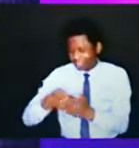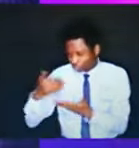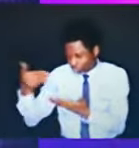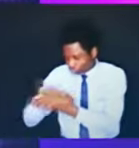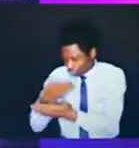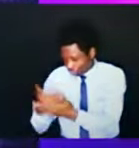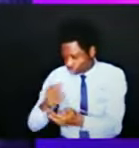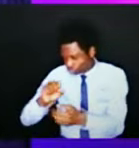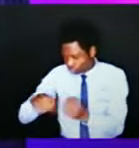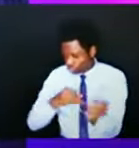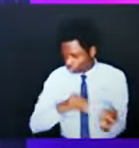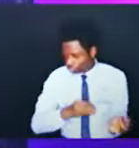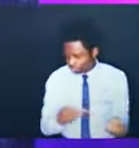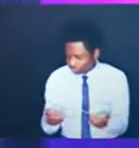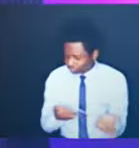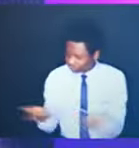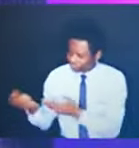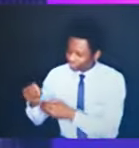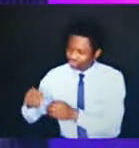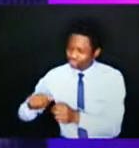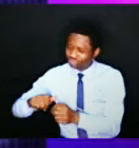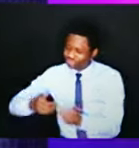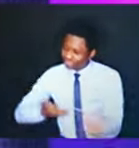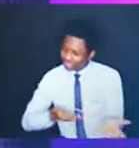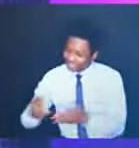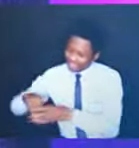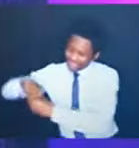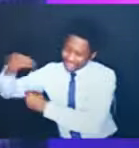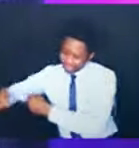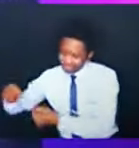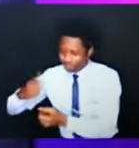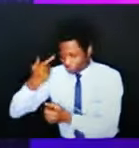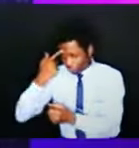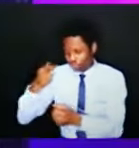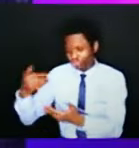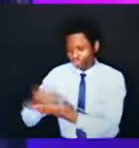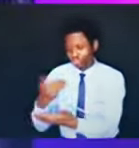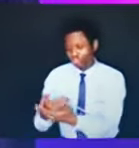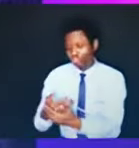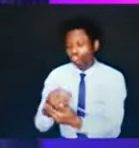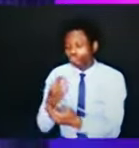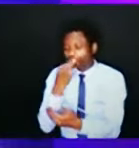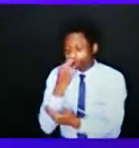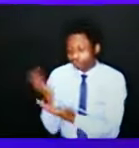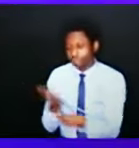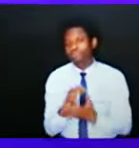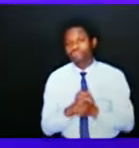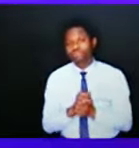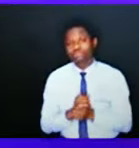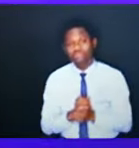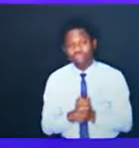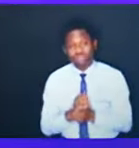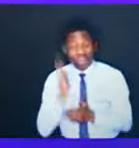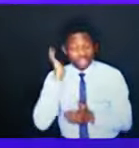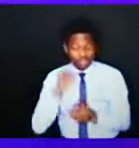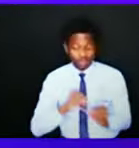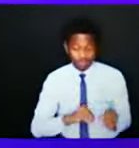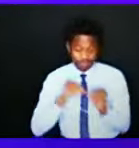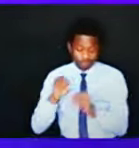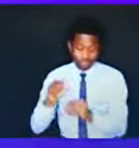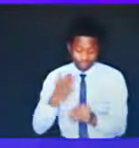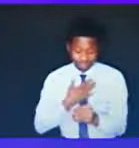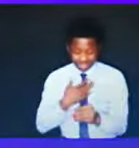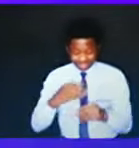no na mu na mube yi adada no egu. I will put my dwelling